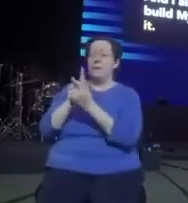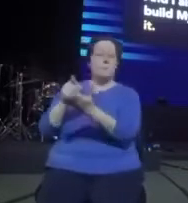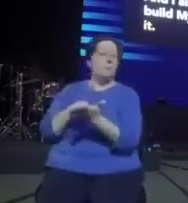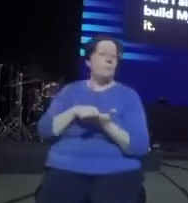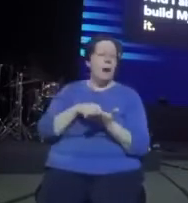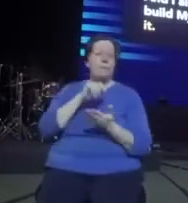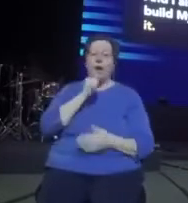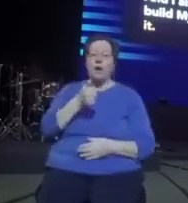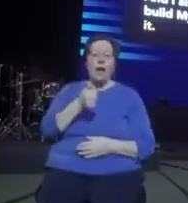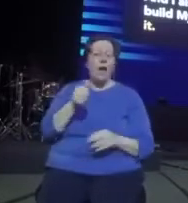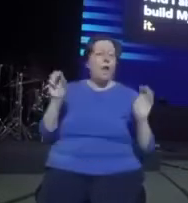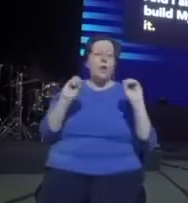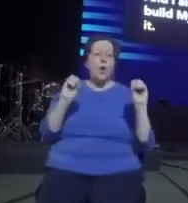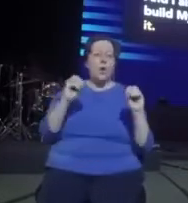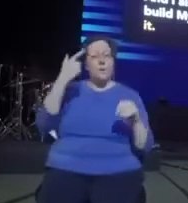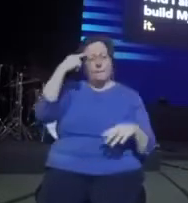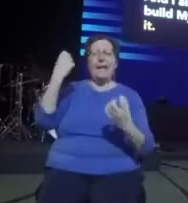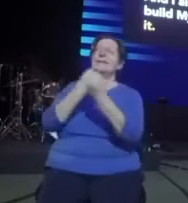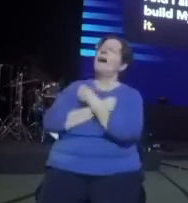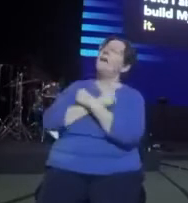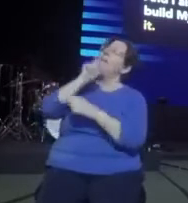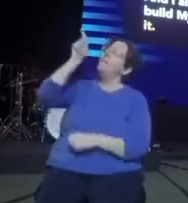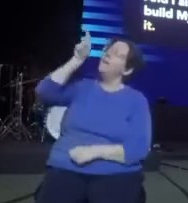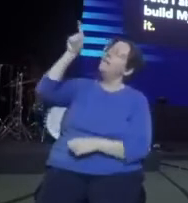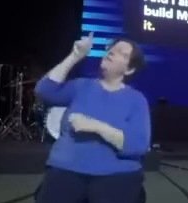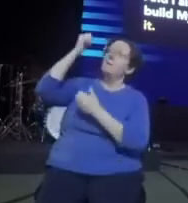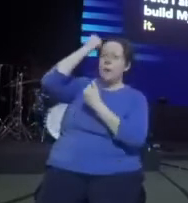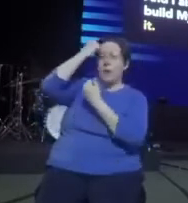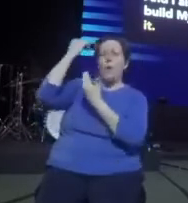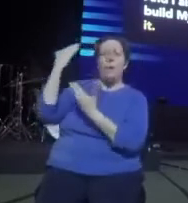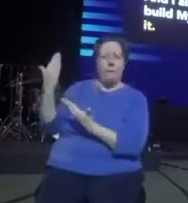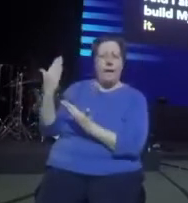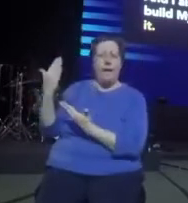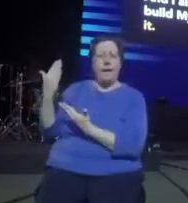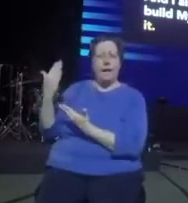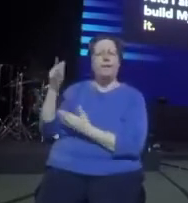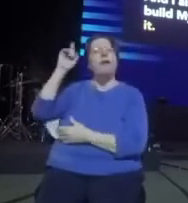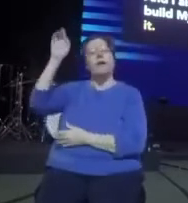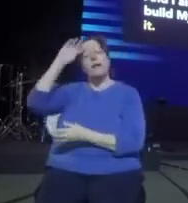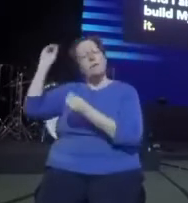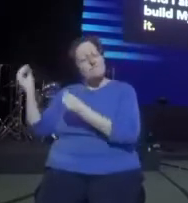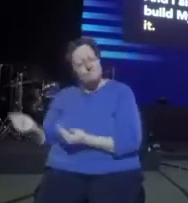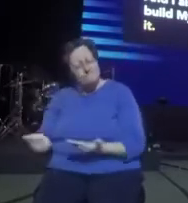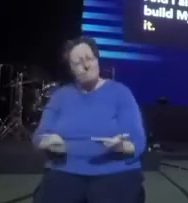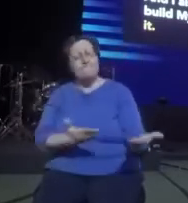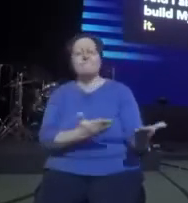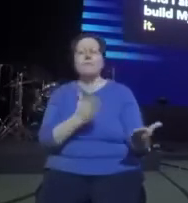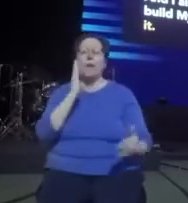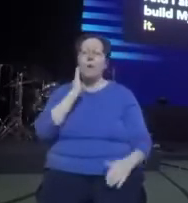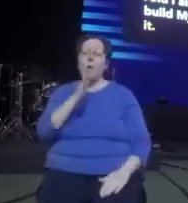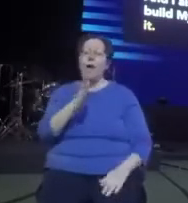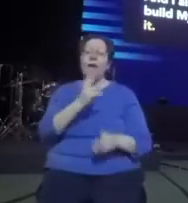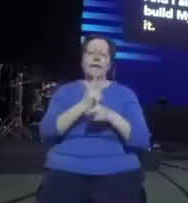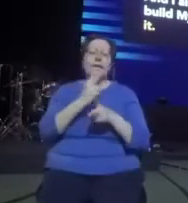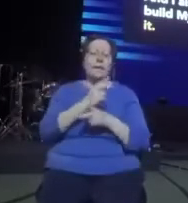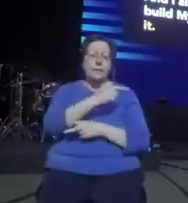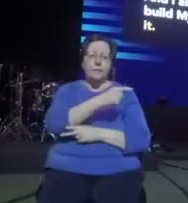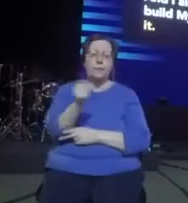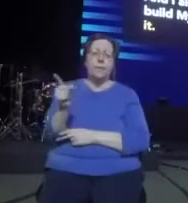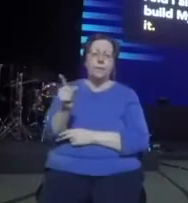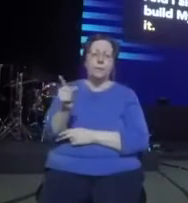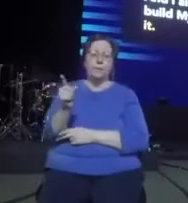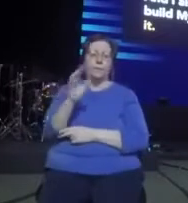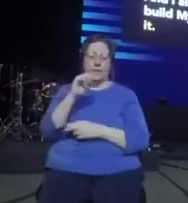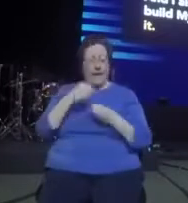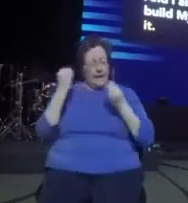something. Because I love him. Jesus says, if you love me, you'll keep my words. Therefore, I want to do those things that he says. Keep the word of God in my mouth. Do all